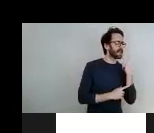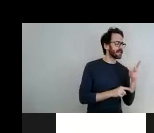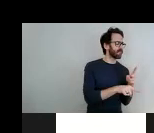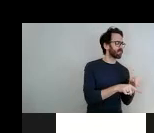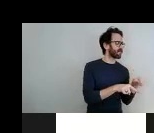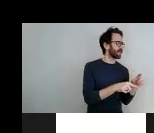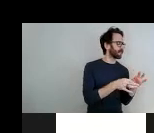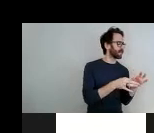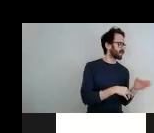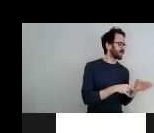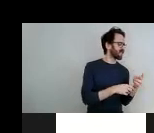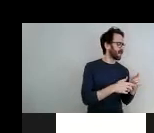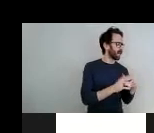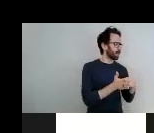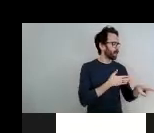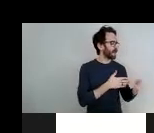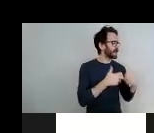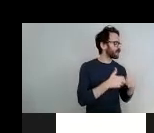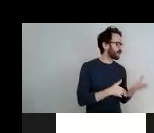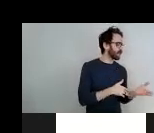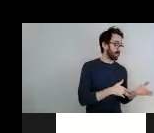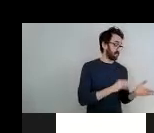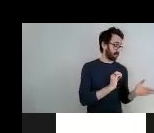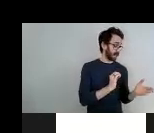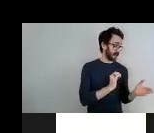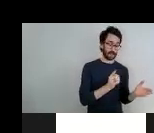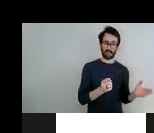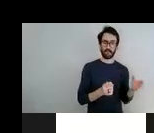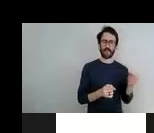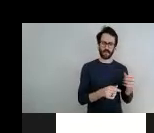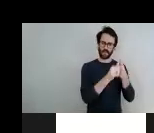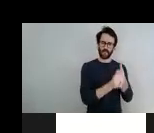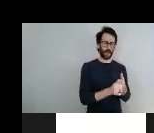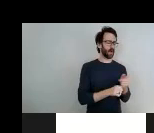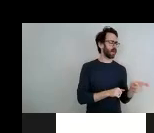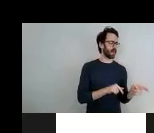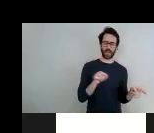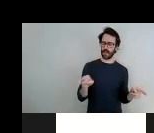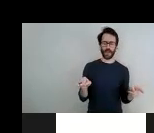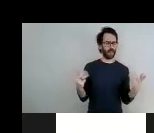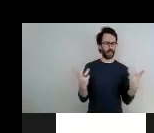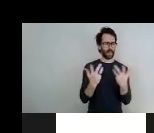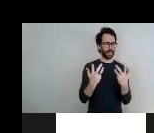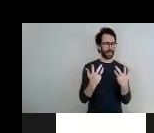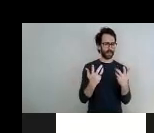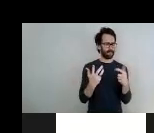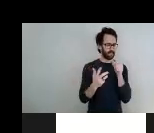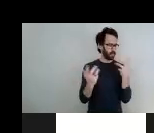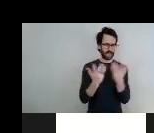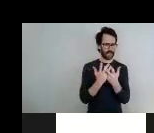of payment issue. And if you always follow that rule, you'll always be sure to never fall victim to a phishing